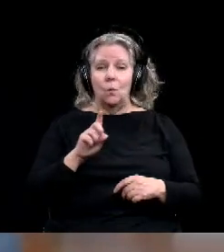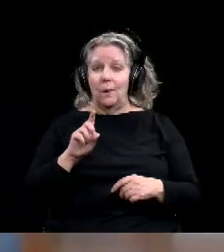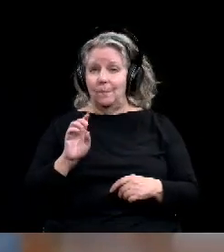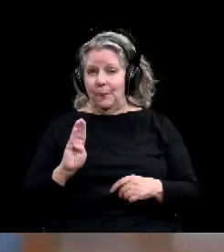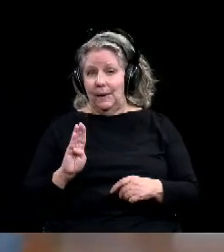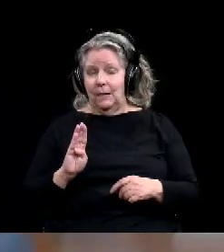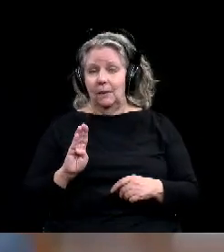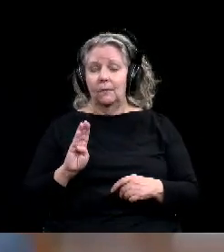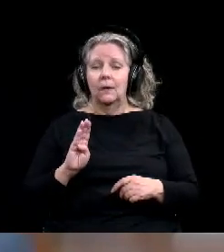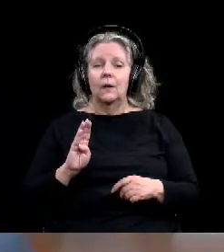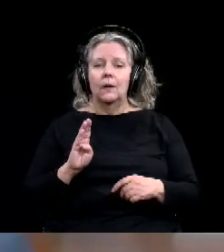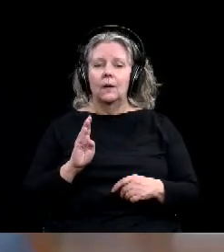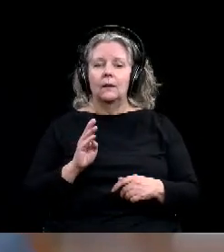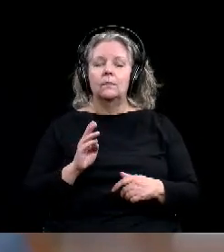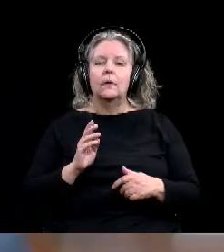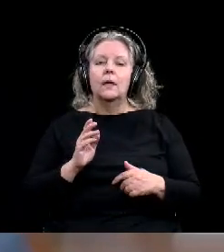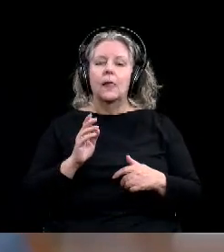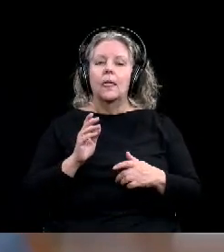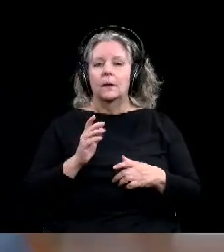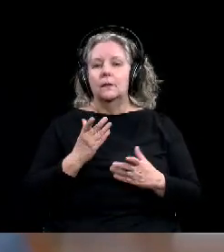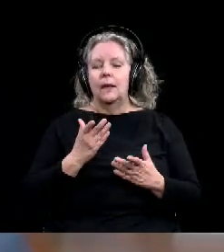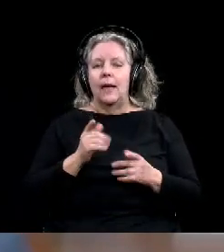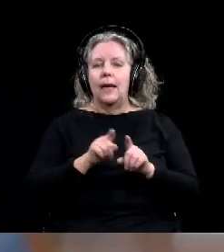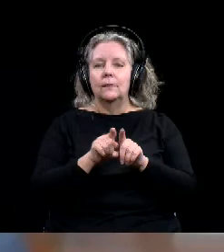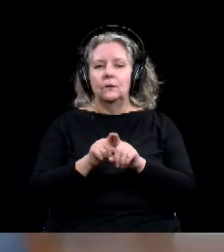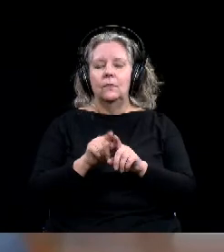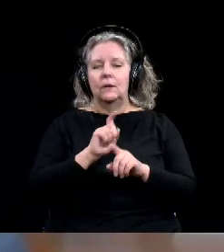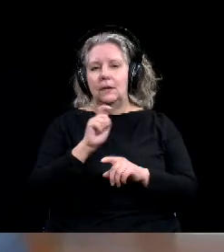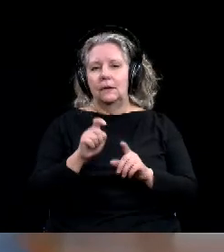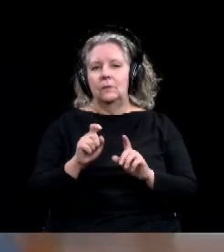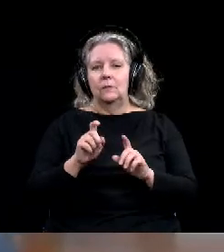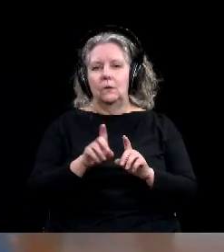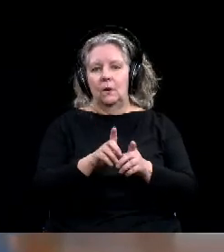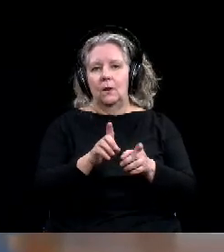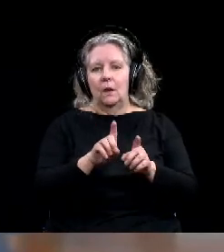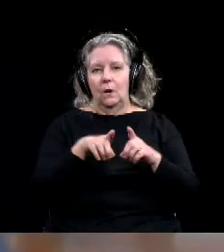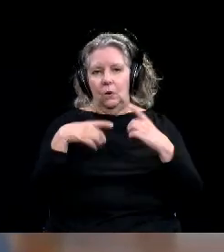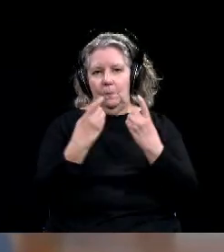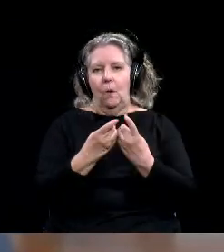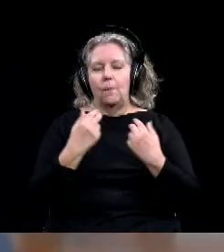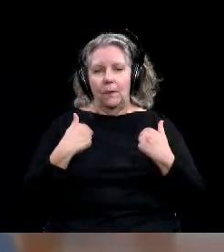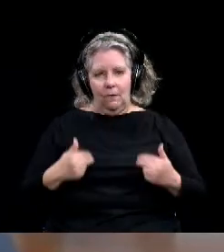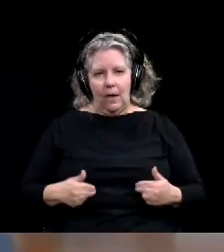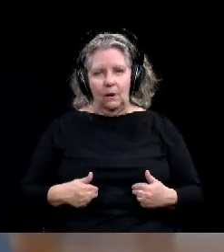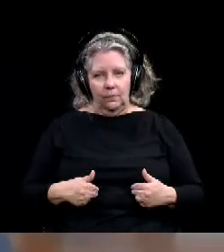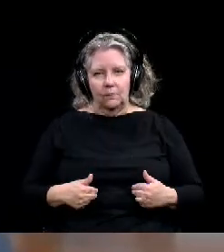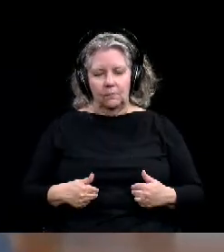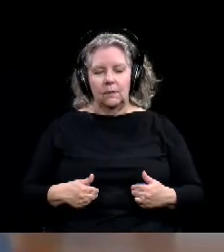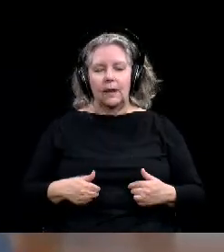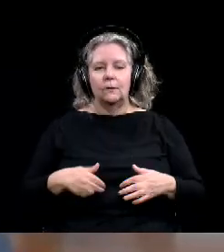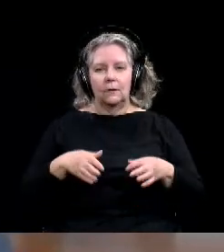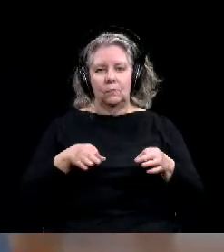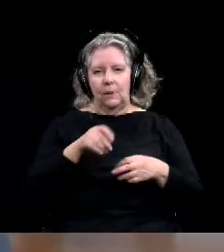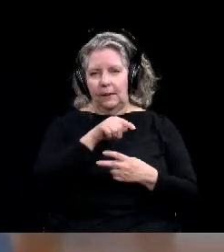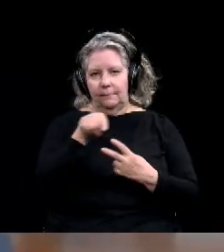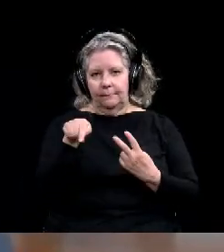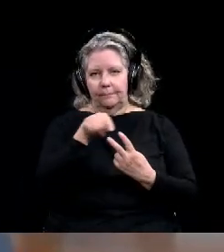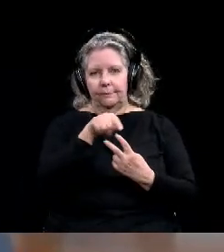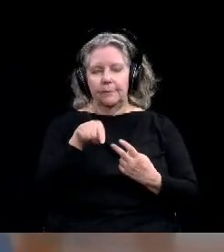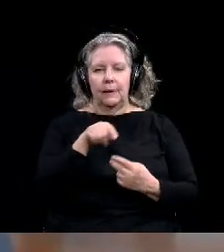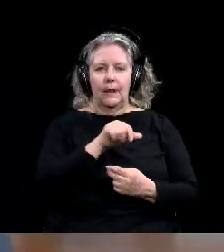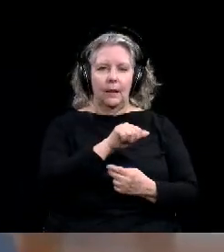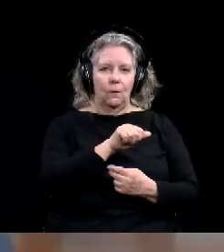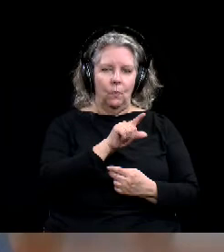Services. I'd be remiss if I didn't thank the community for ongoing outpouring of support for how they have shown to our caregivers.